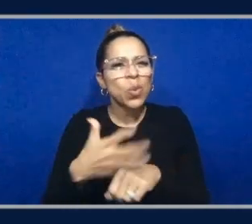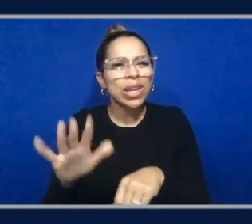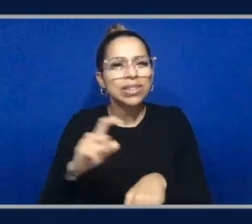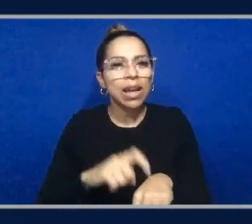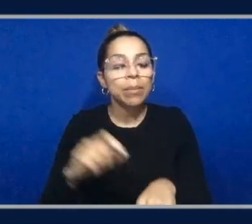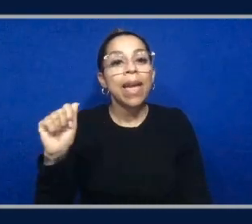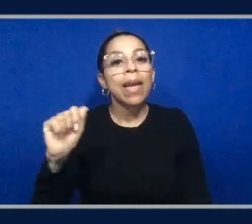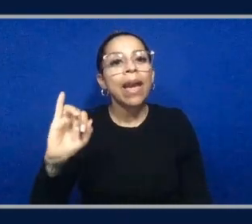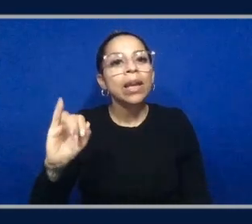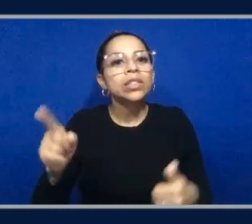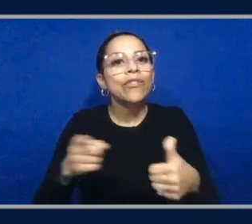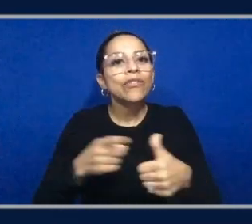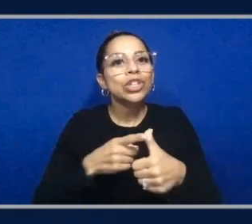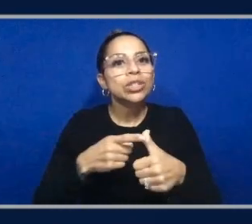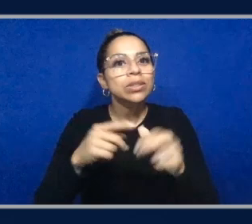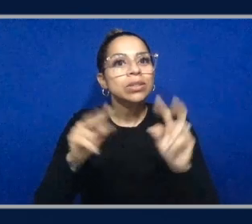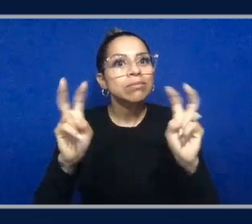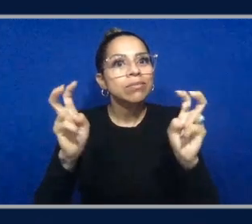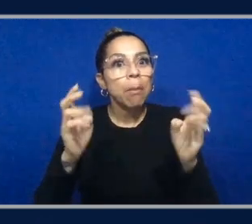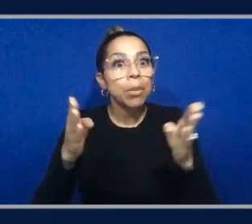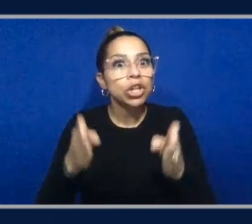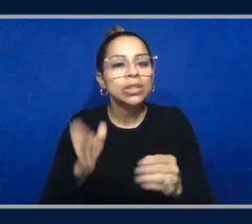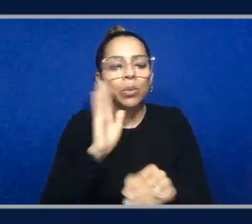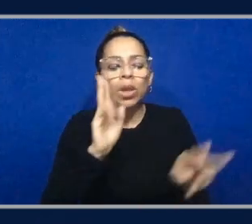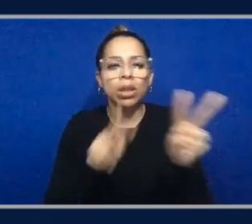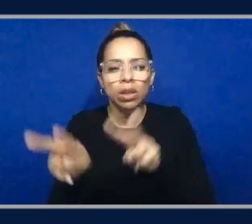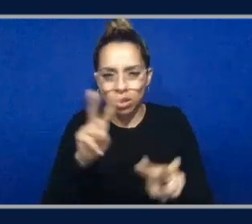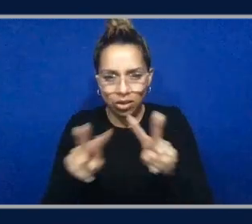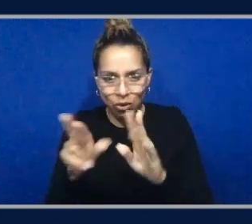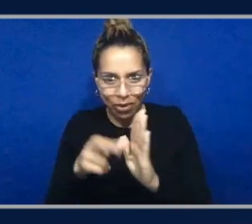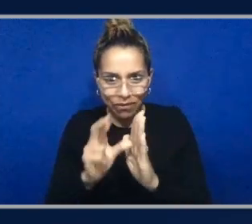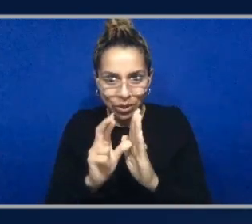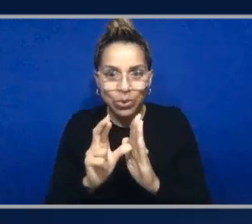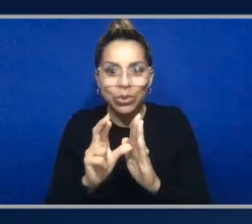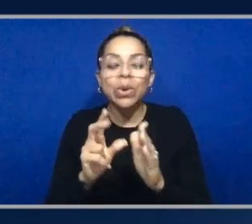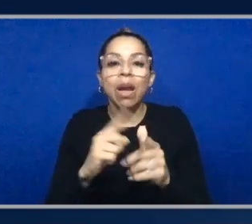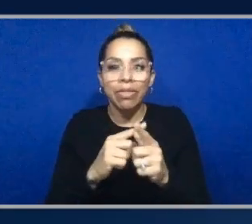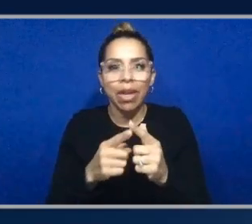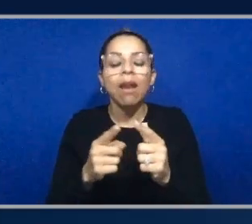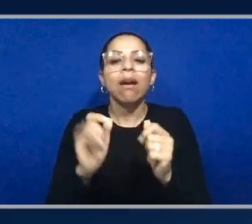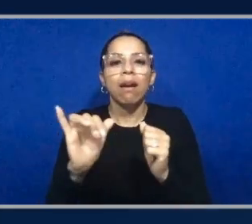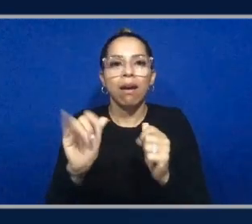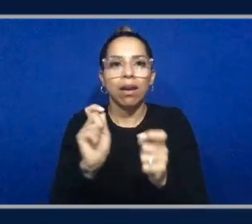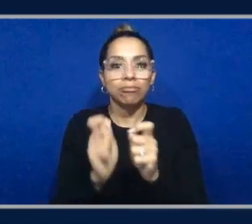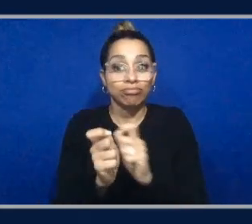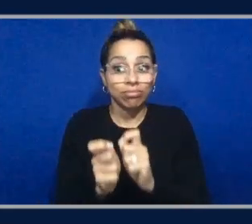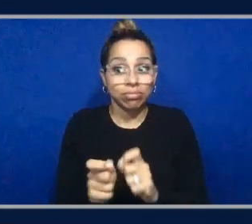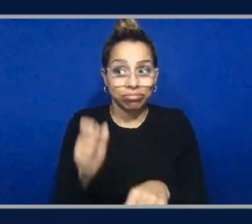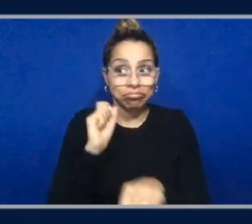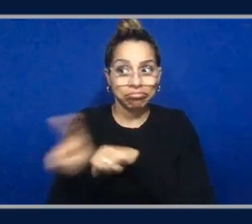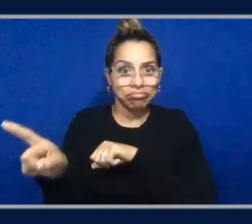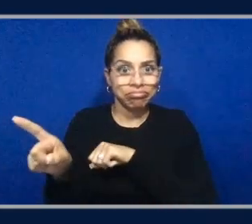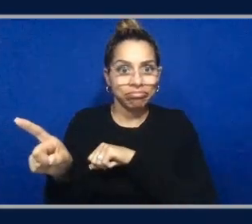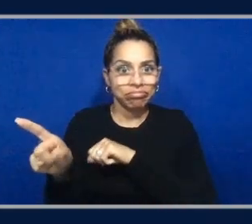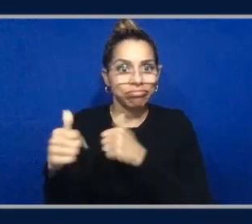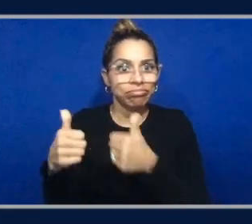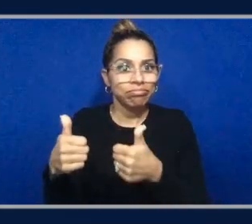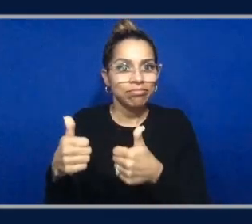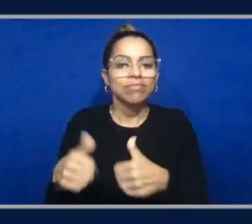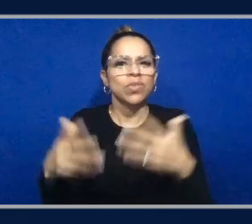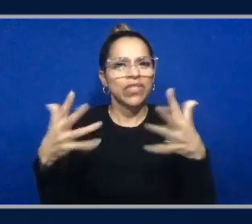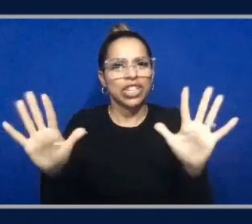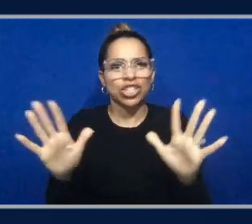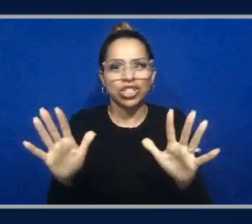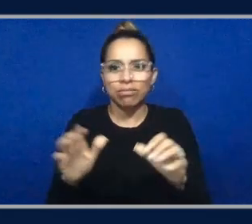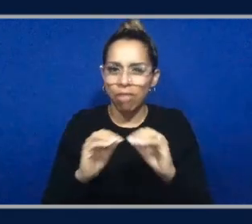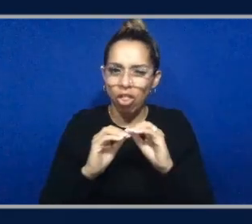better quality change request or a pull request on the very first shot instead of waiting for that. That's correct. So I launched 3 agents now that are all working